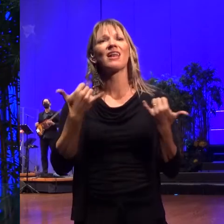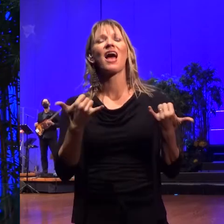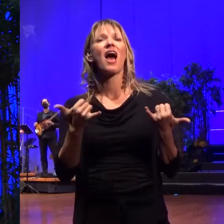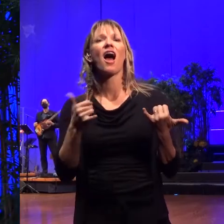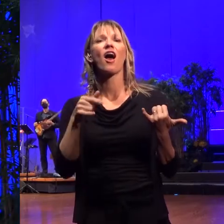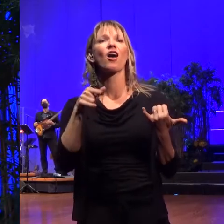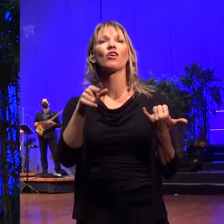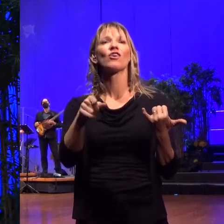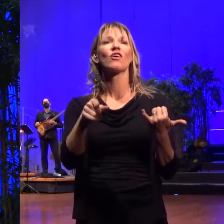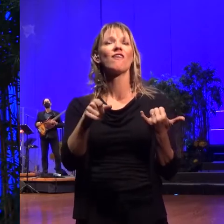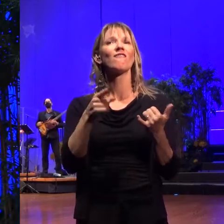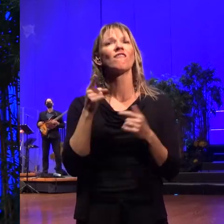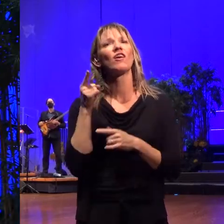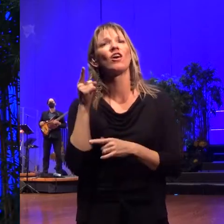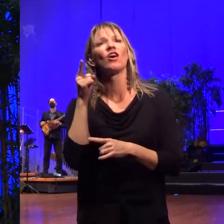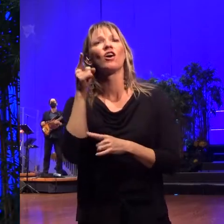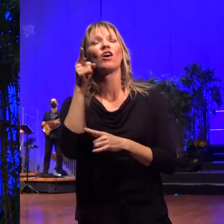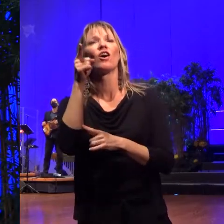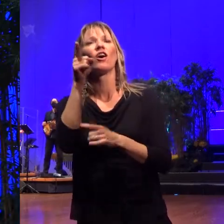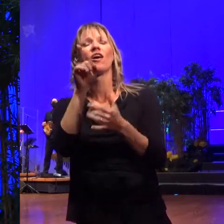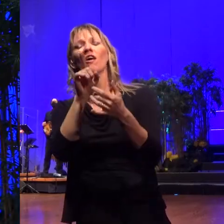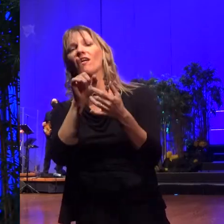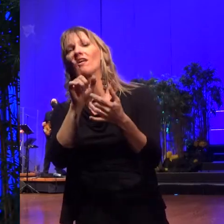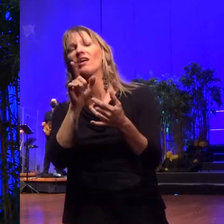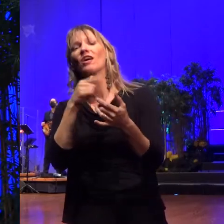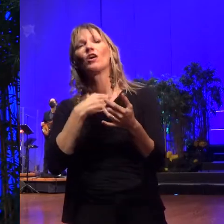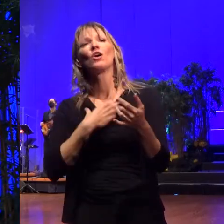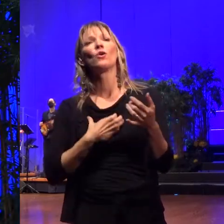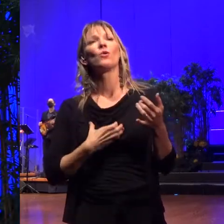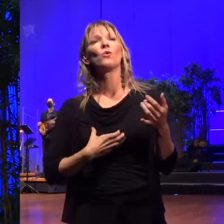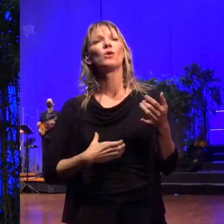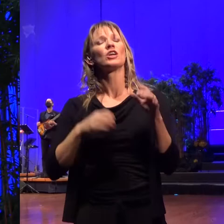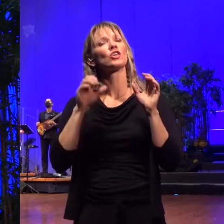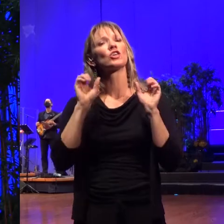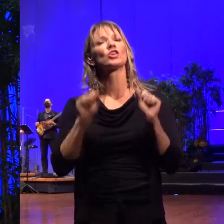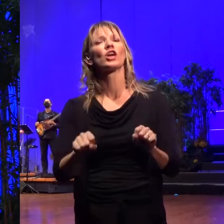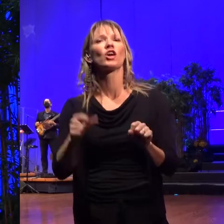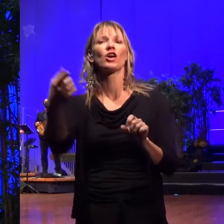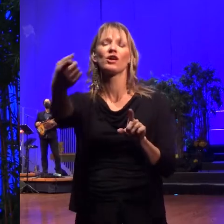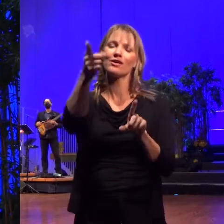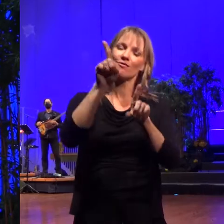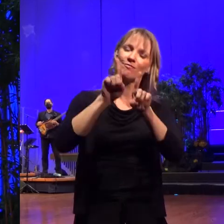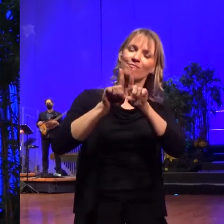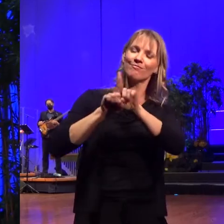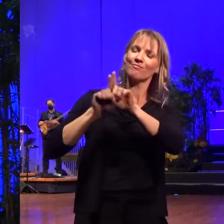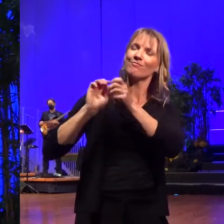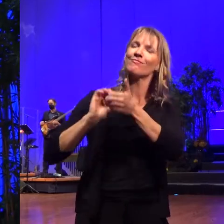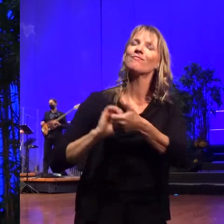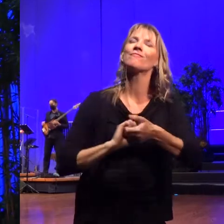far away, I wish that I could hold your hand.